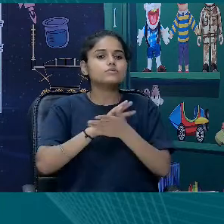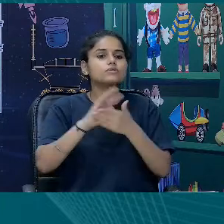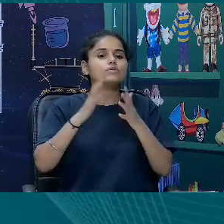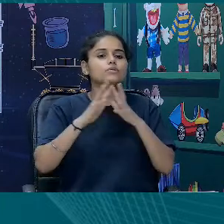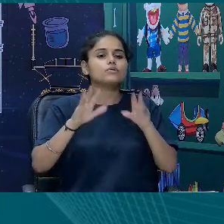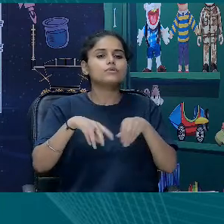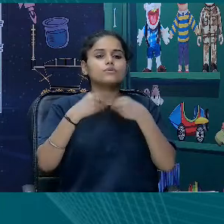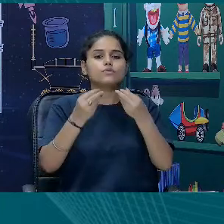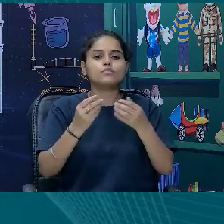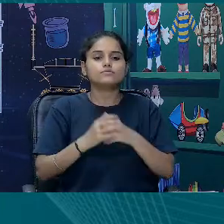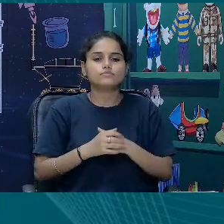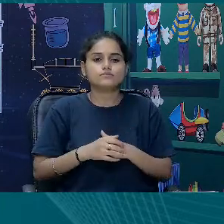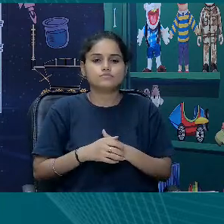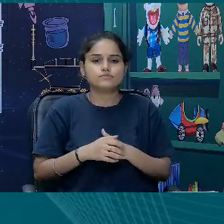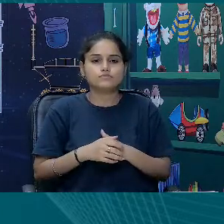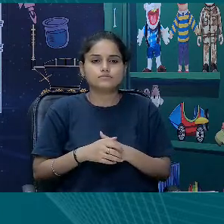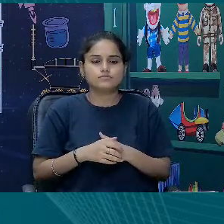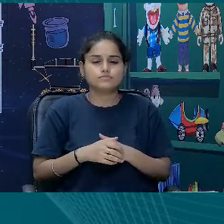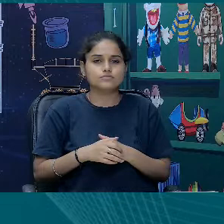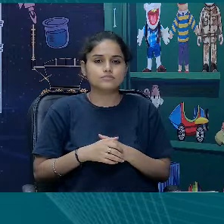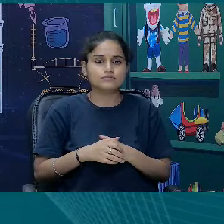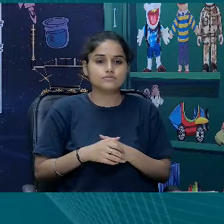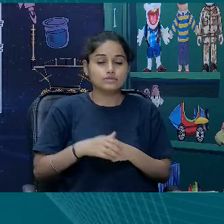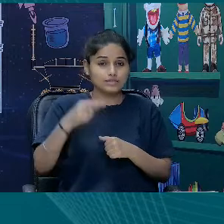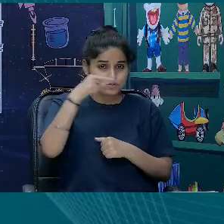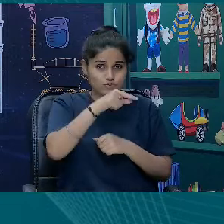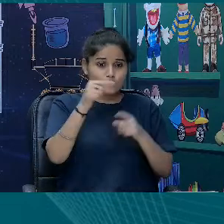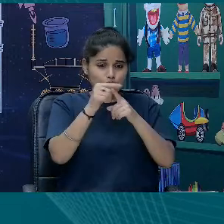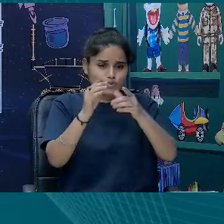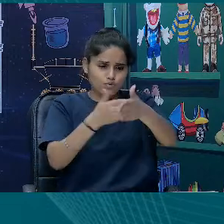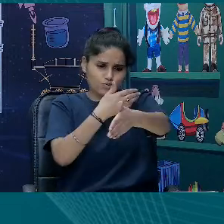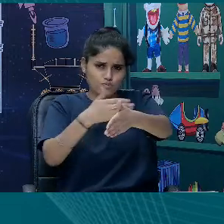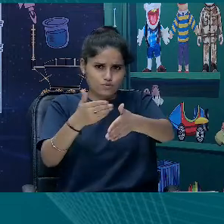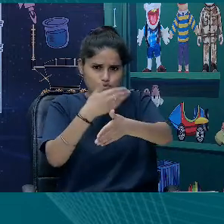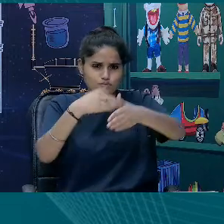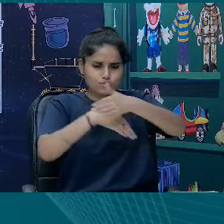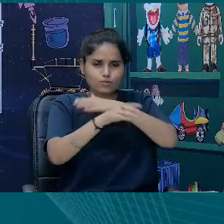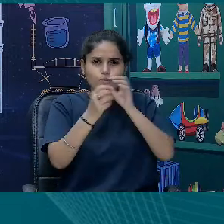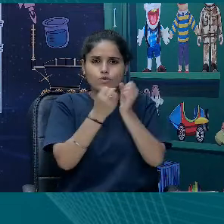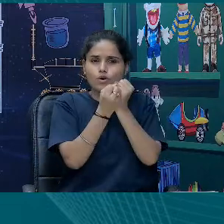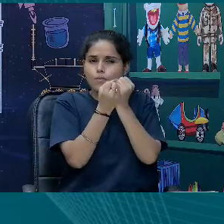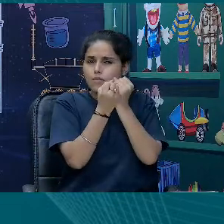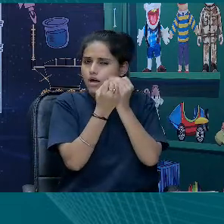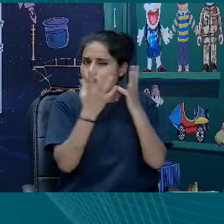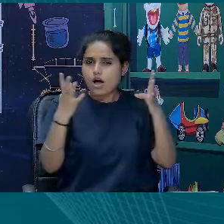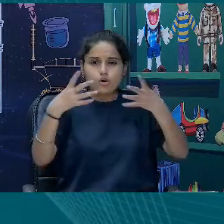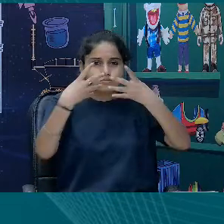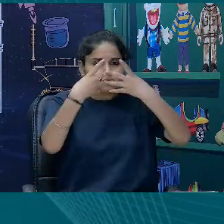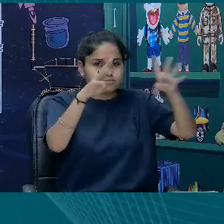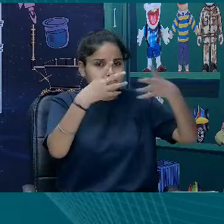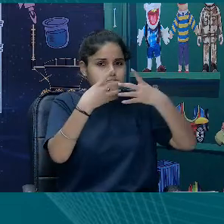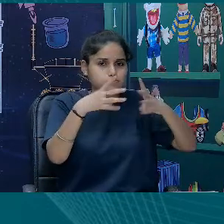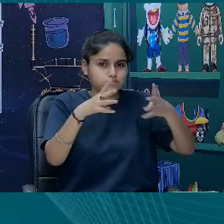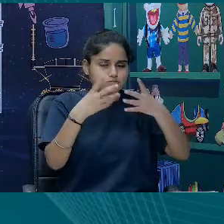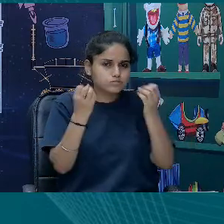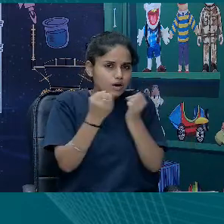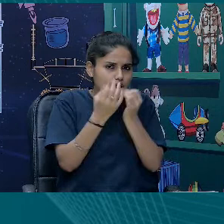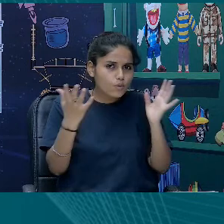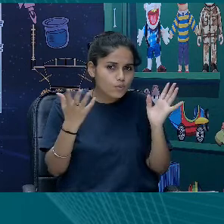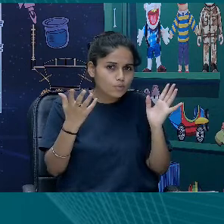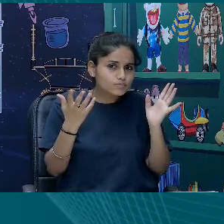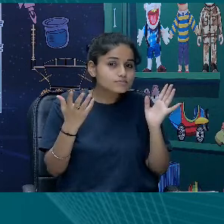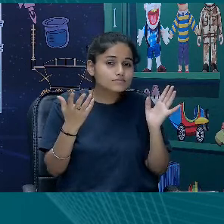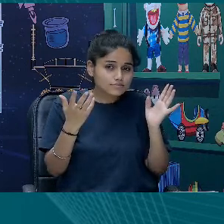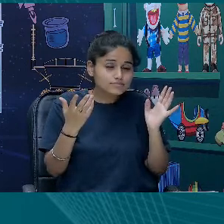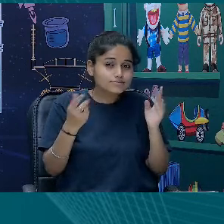is like, students, how many windows does the house have in this poem? So, how